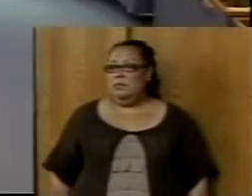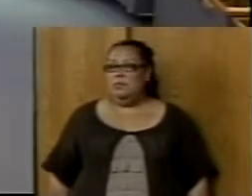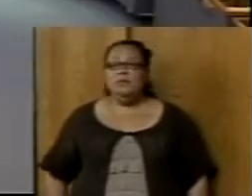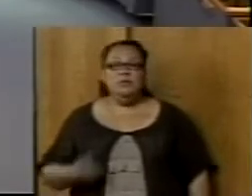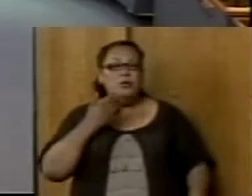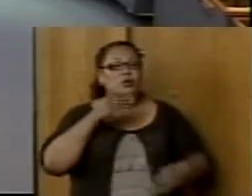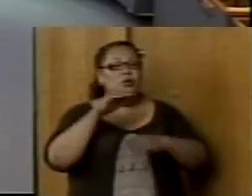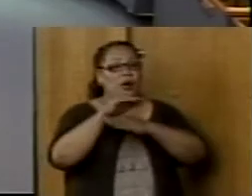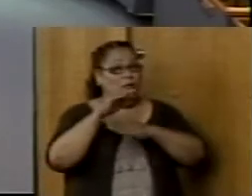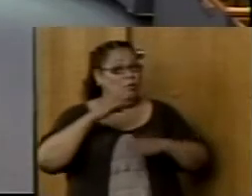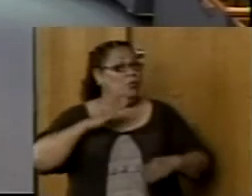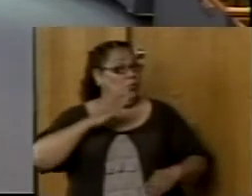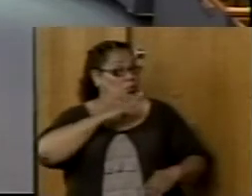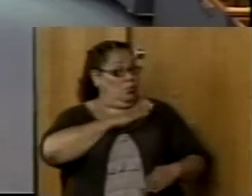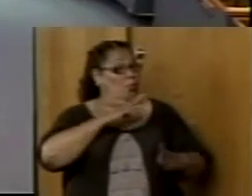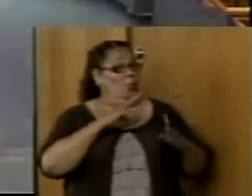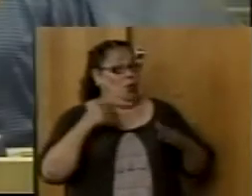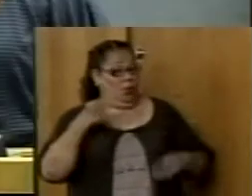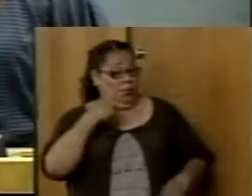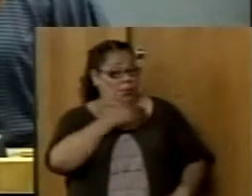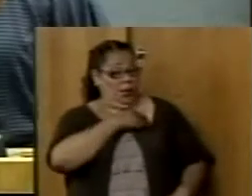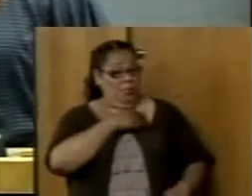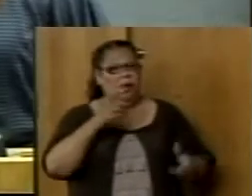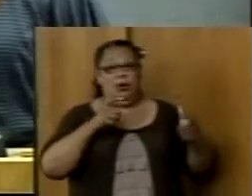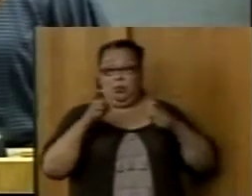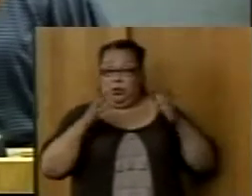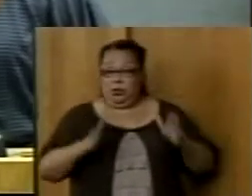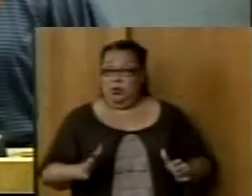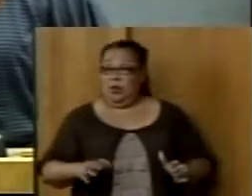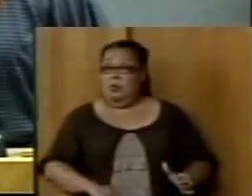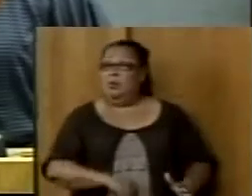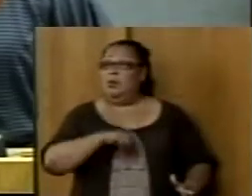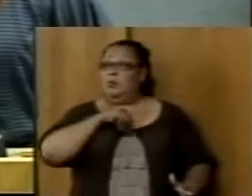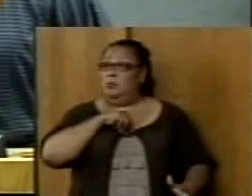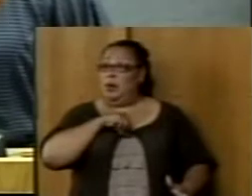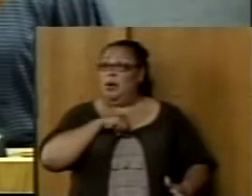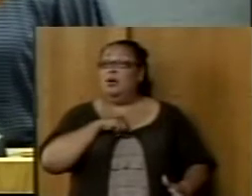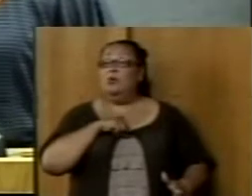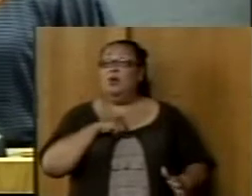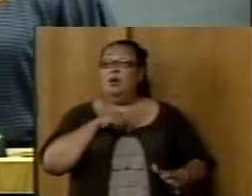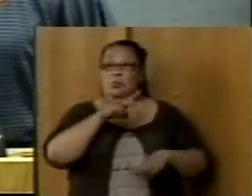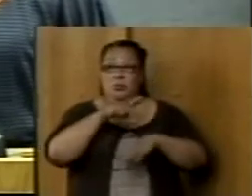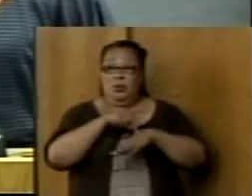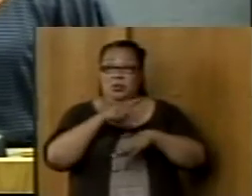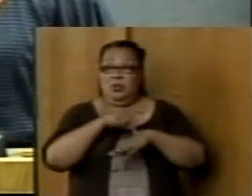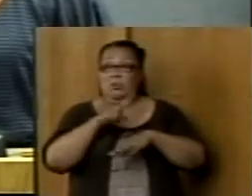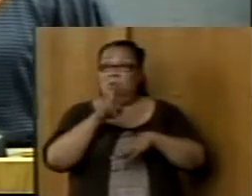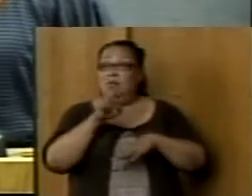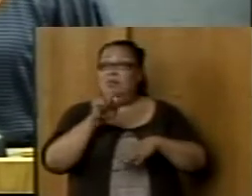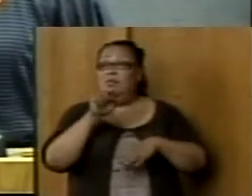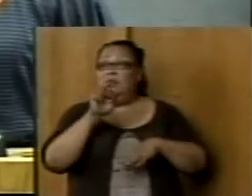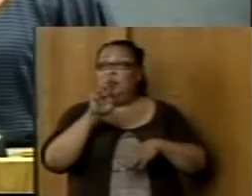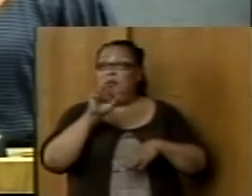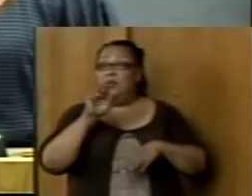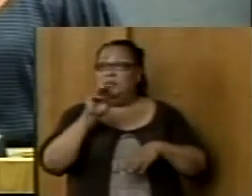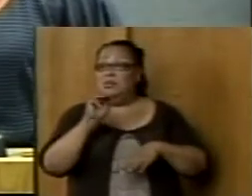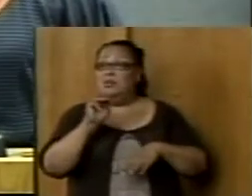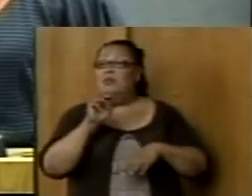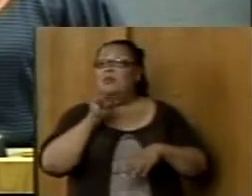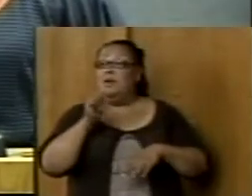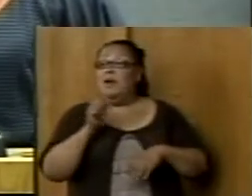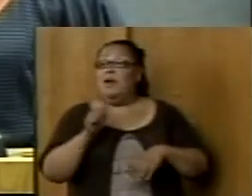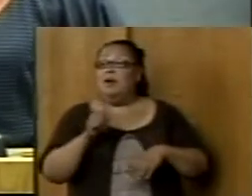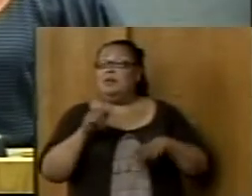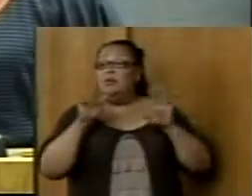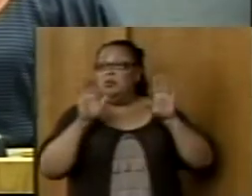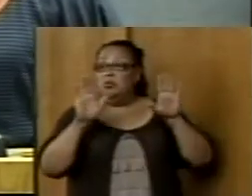Good afternoon, board members, administration. I am the proud principal of Veterans High School, and I'm also very proud to be the principal